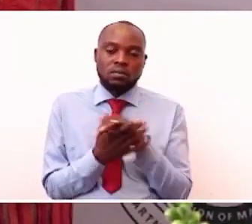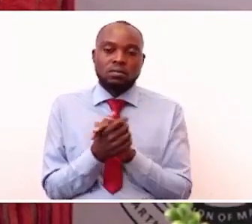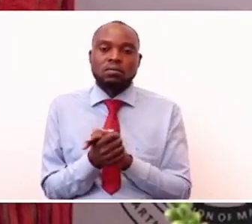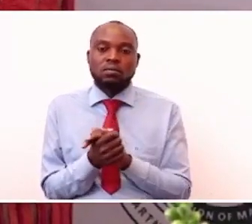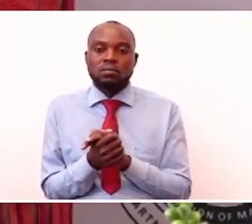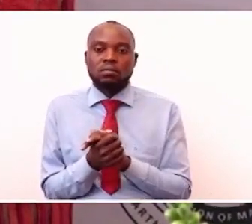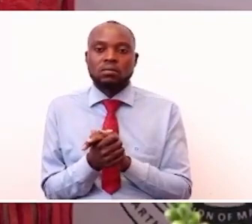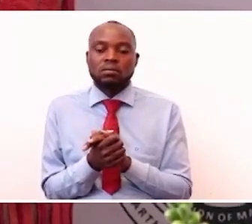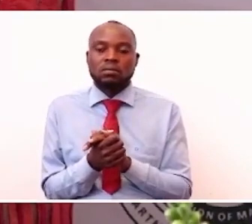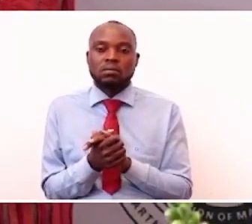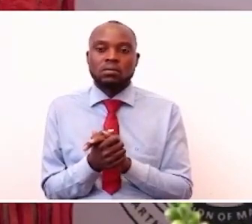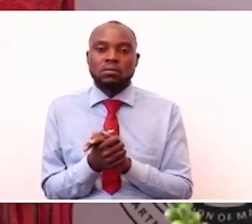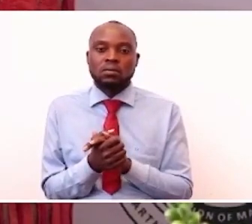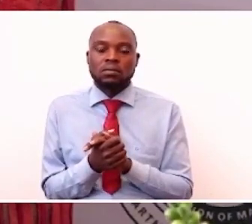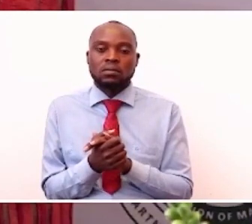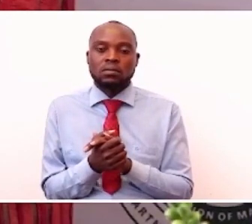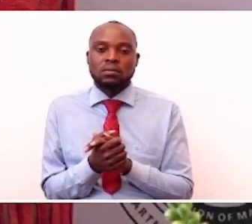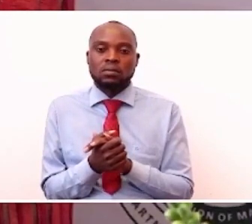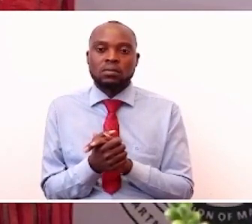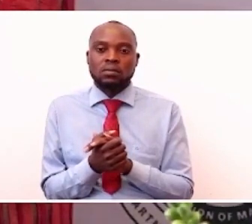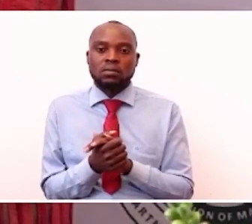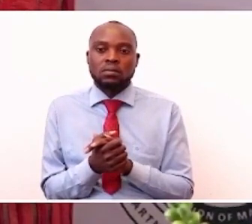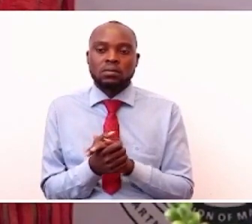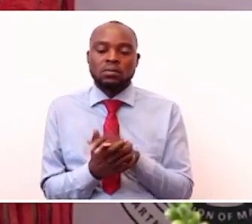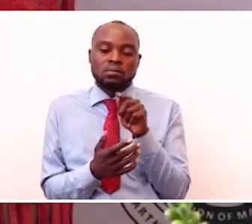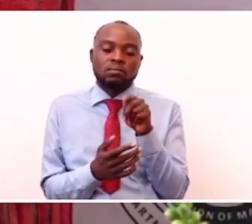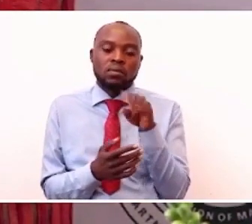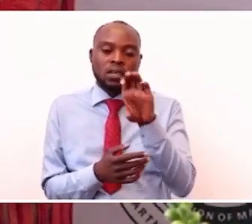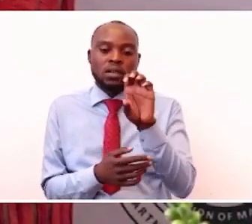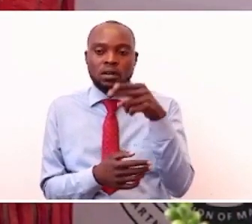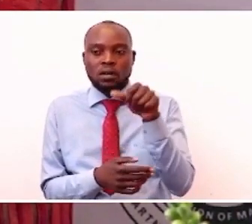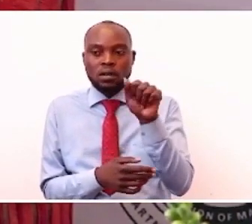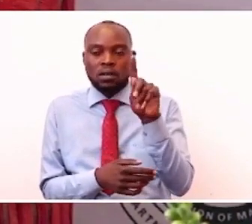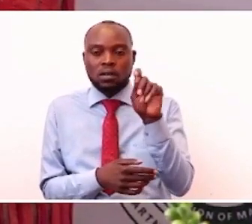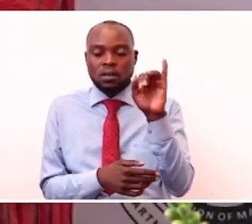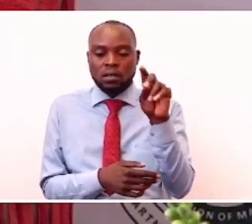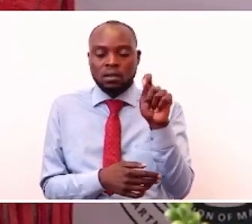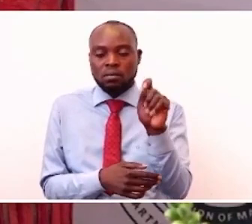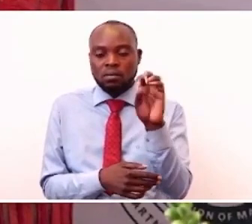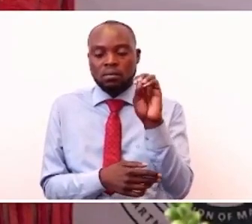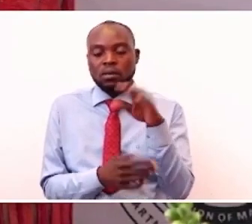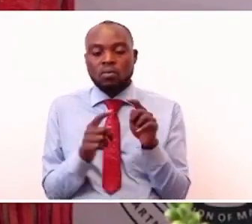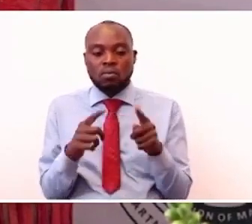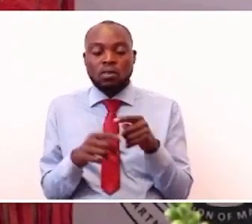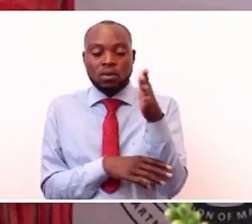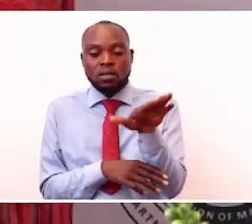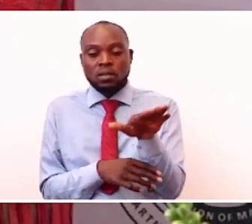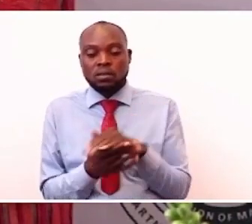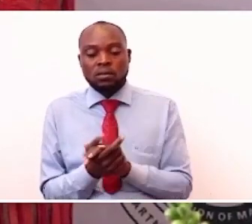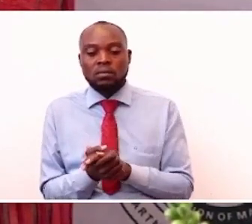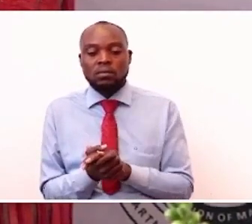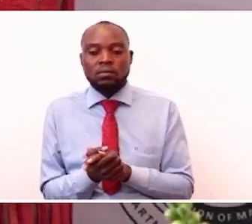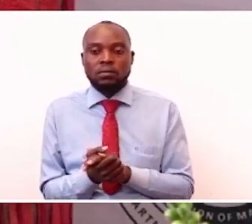crypto. Yeah, there's USDT in crypto. Then there's the other, and then there's